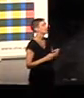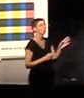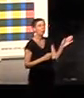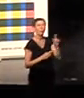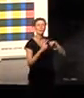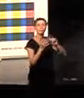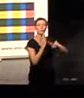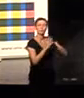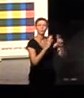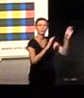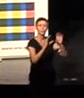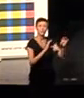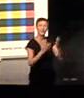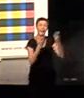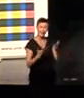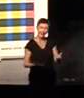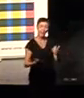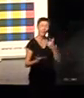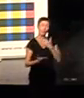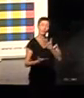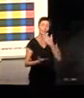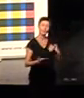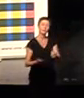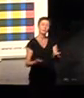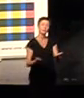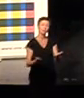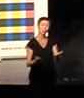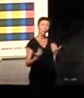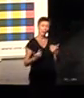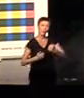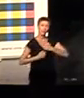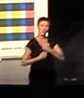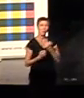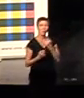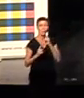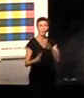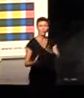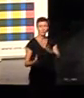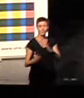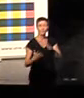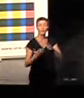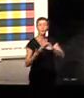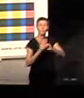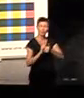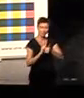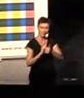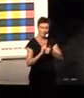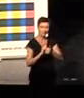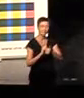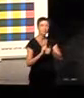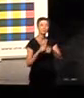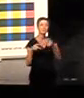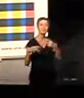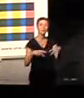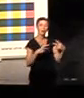nou een warm applaus voor our wonderful partners charlatans drie patiënten